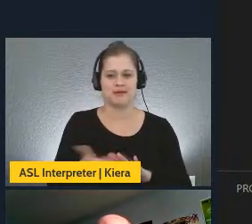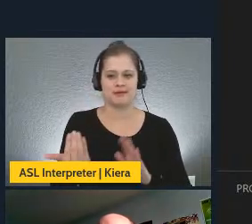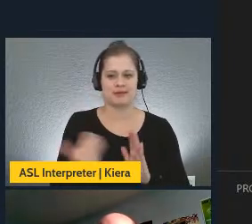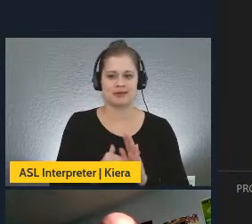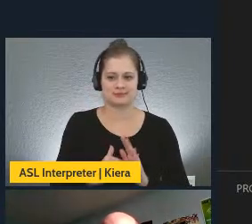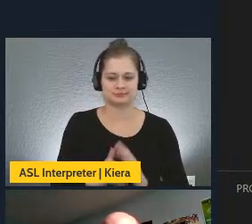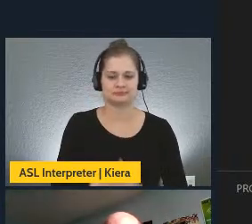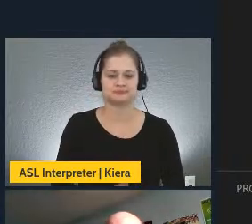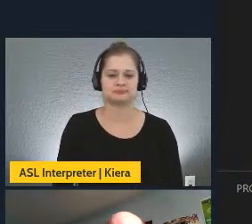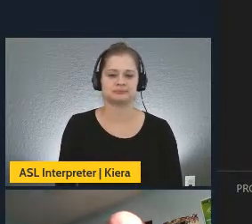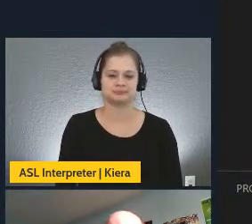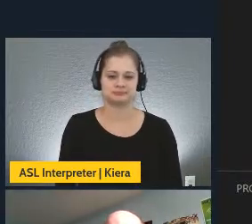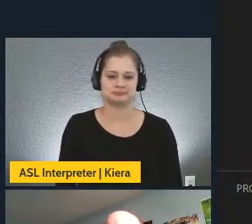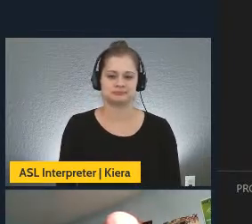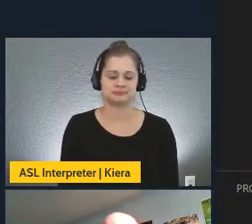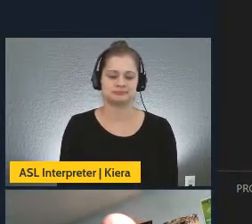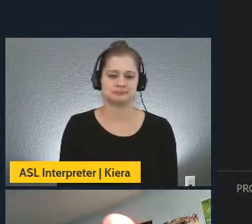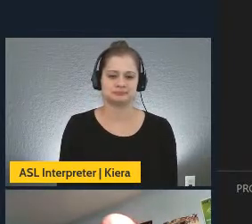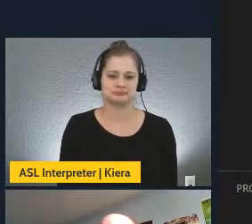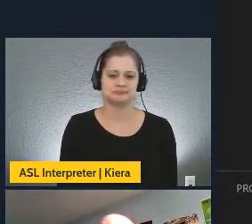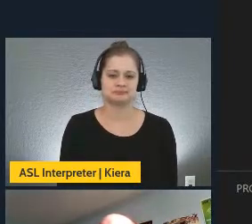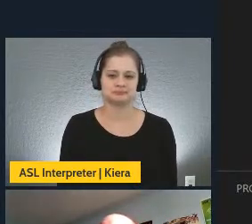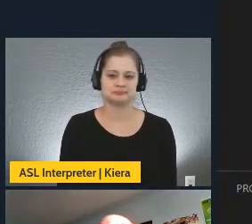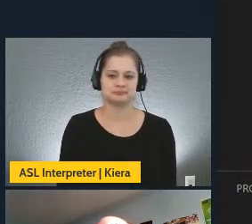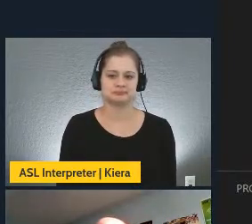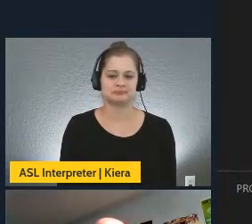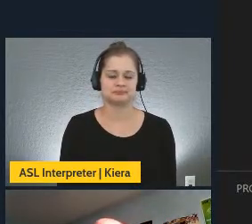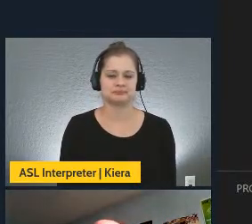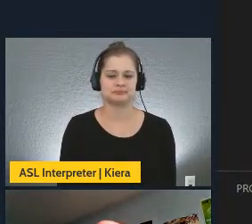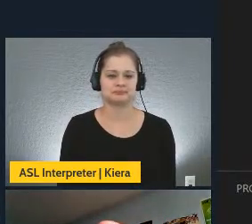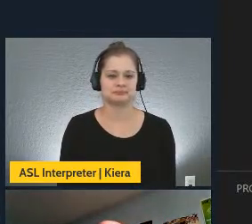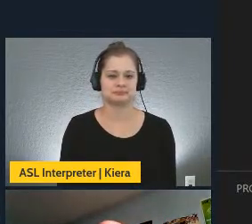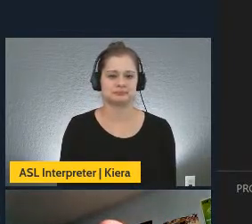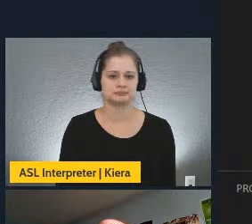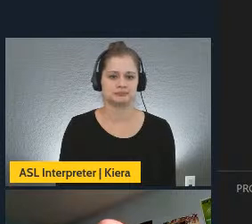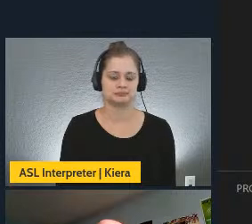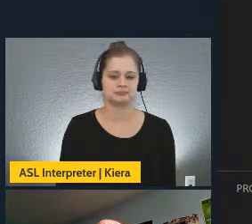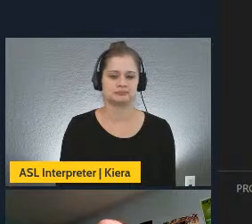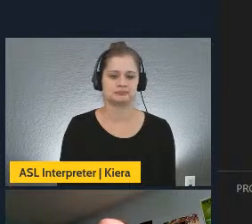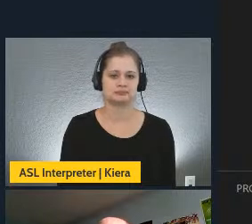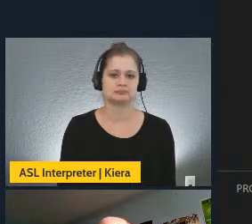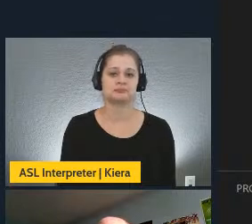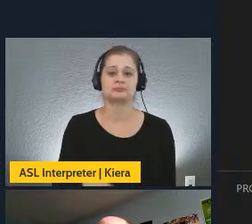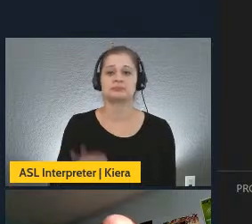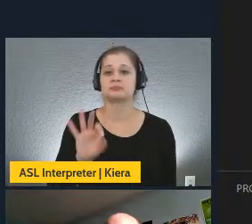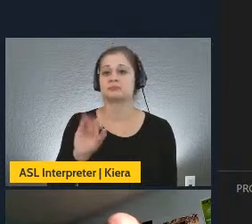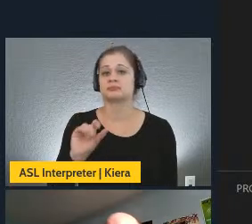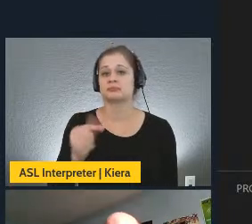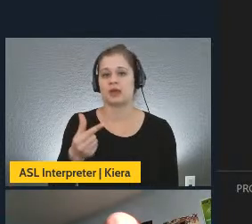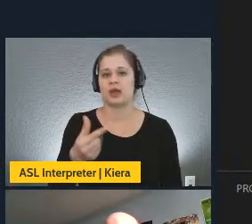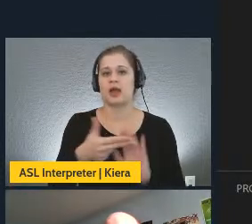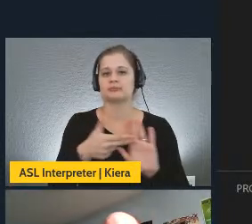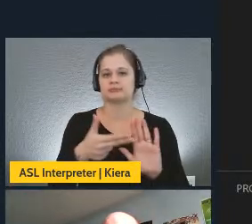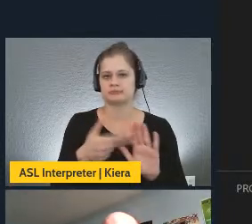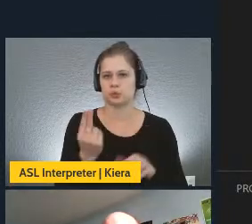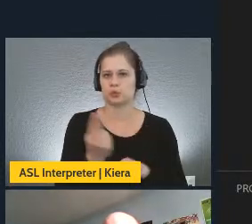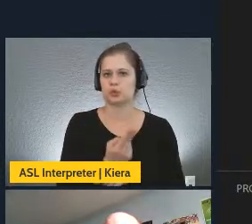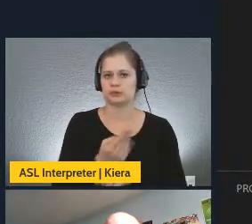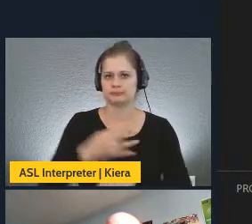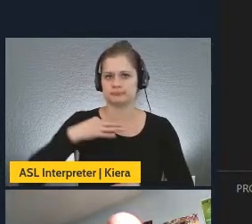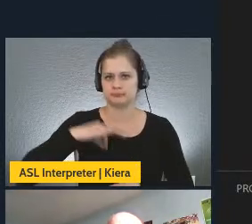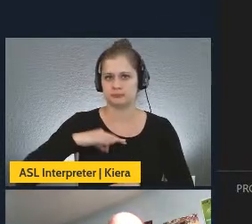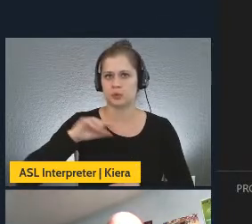And this is where the hot swap flag really comes in useful, because in this case we've only updated the Lambda function